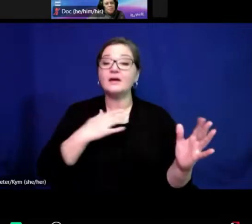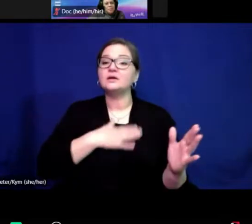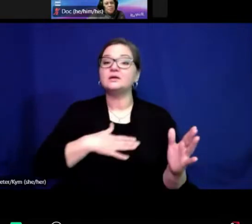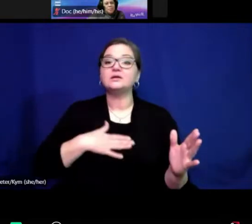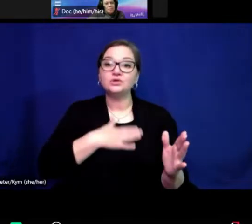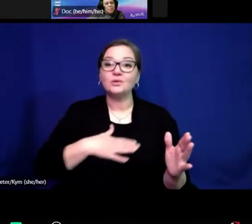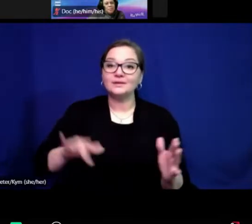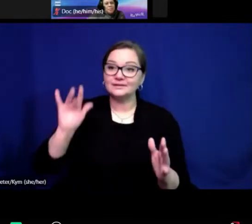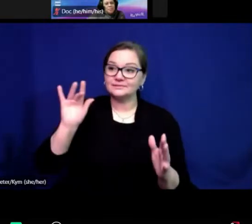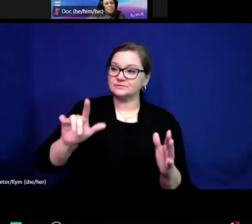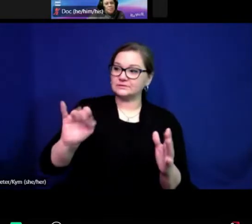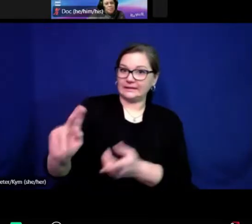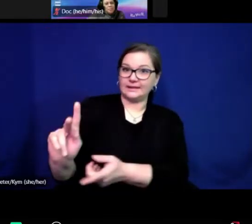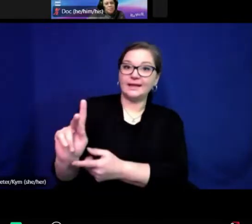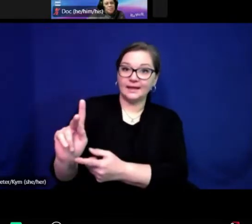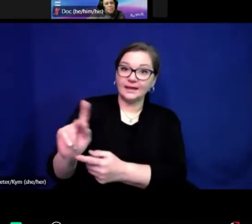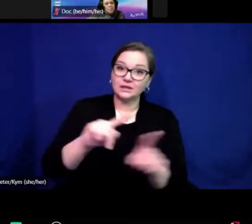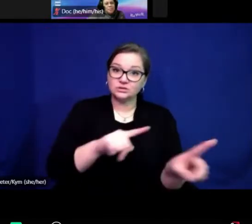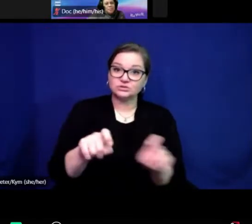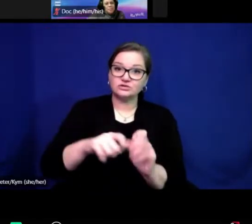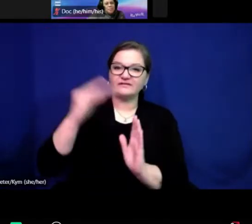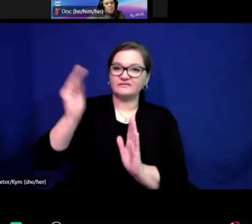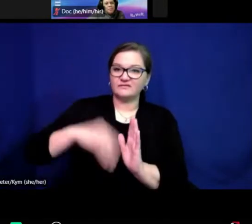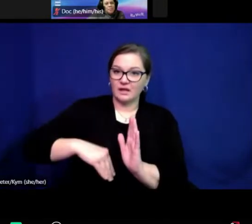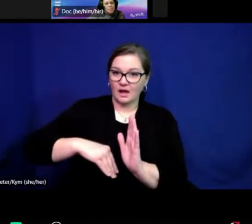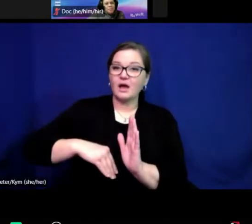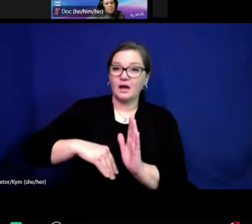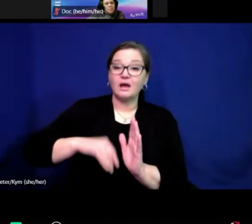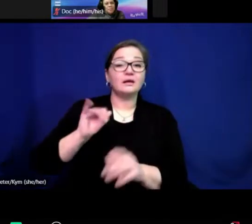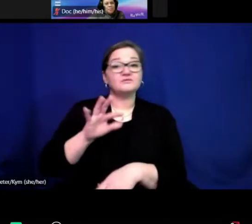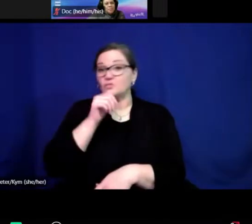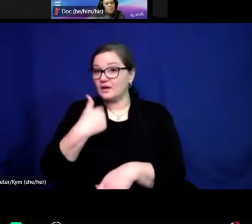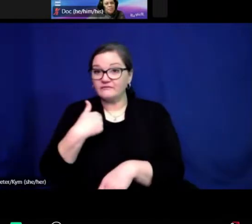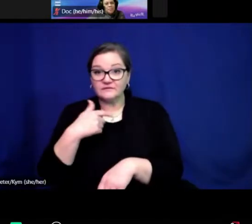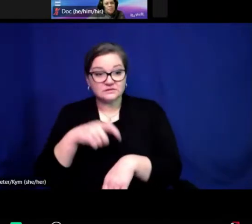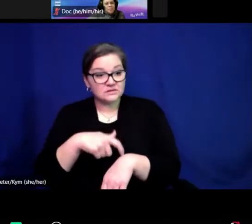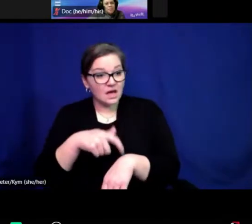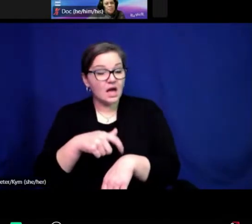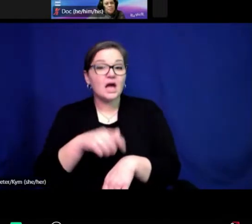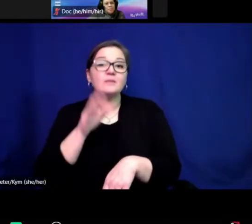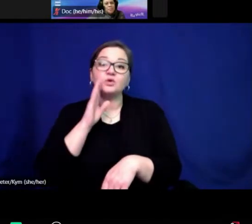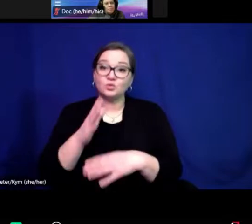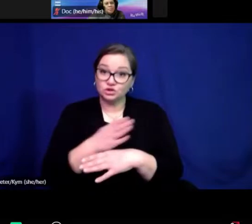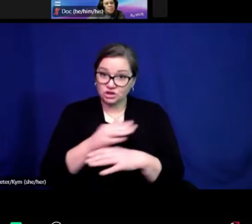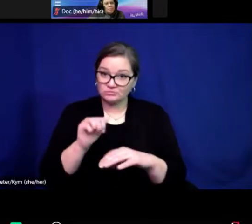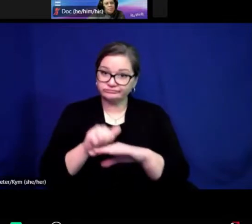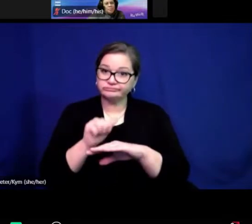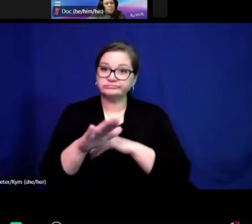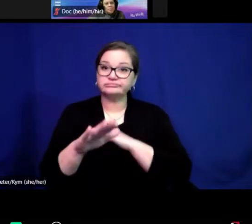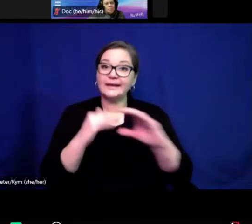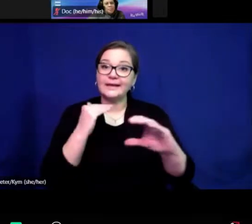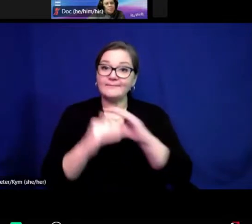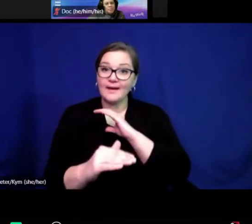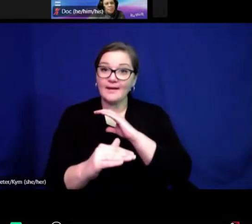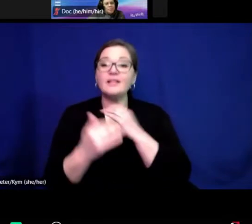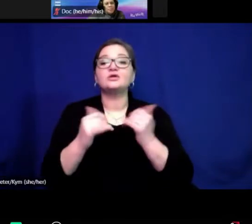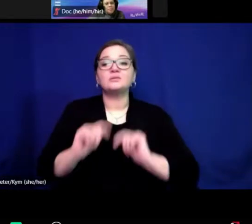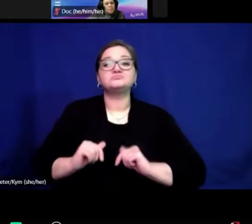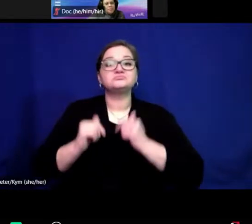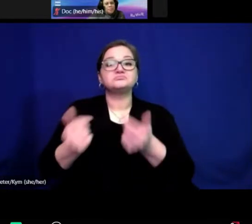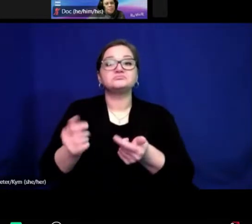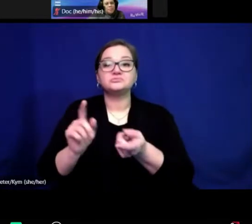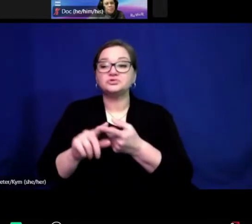the link and complete your survey. If you don't get a chance, we will share it with you via email. I'm going to turn this over to